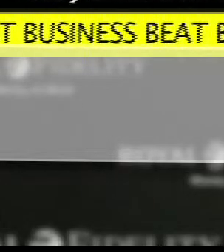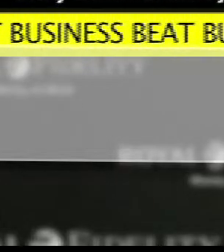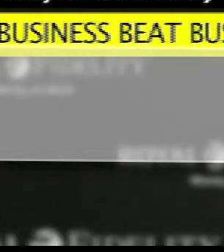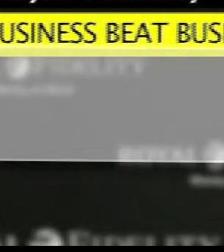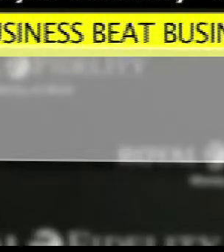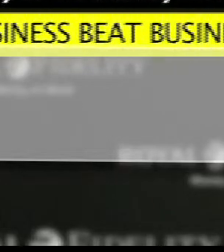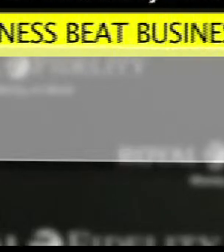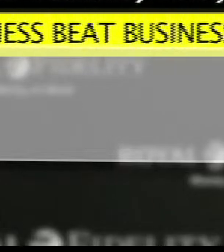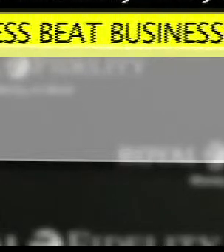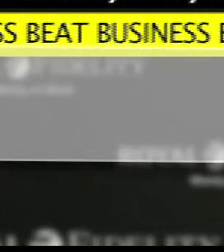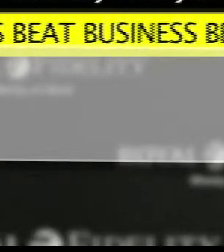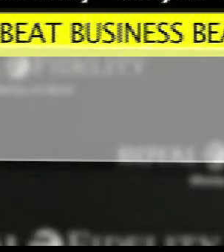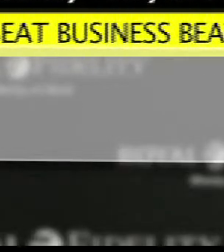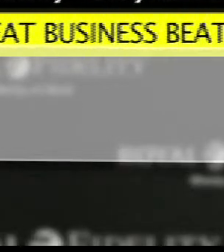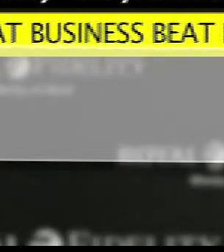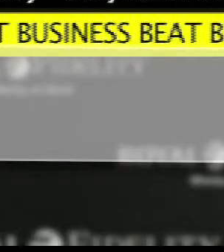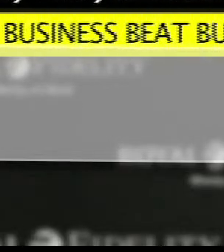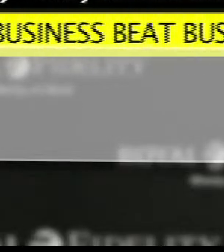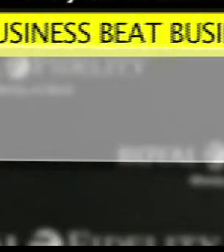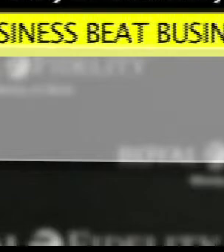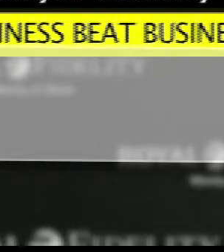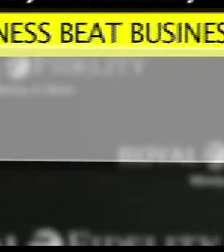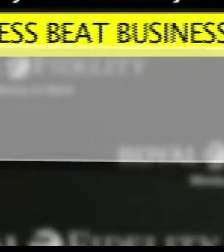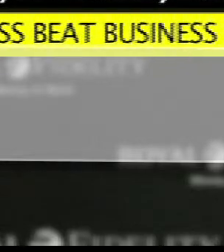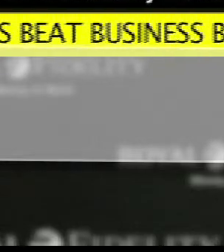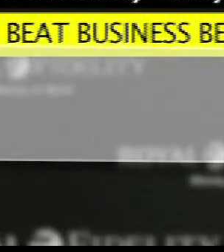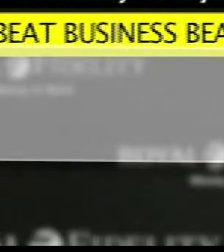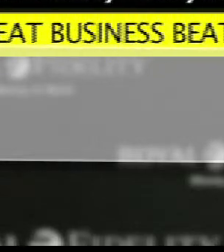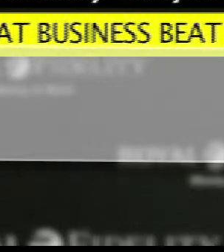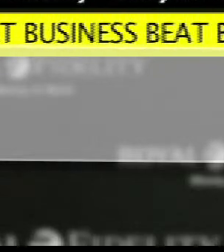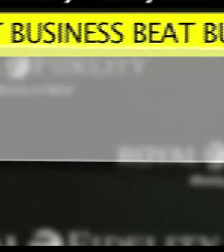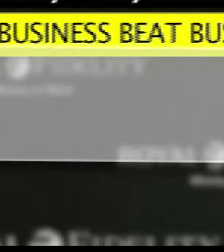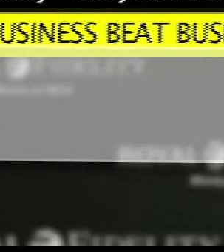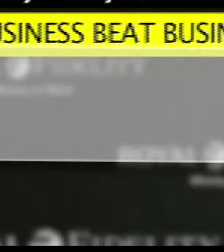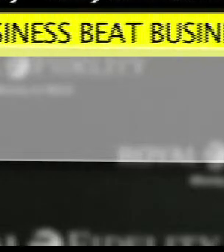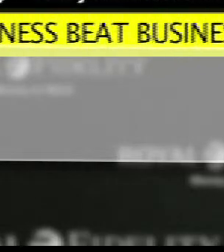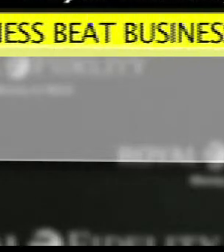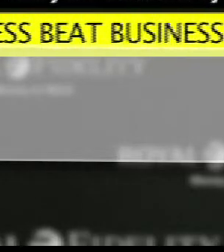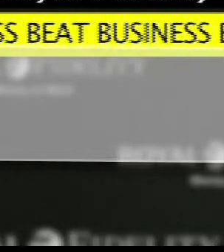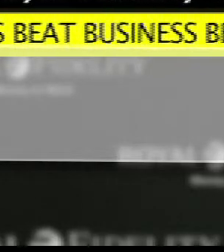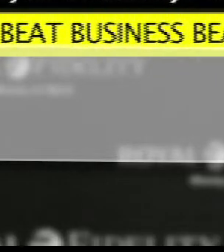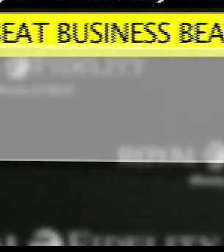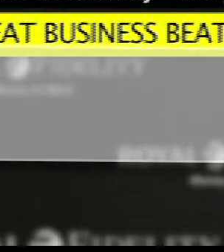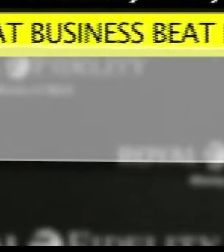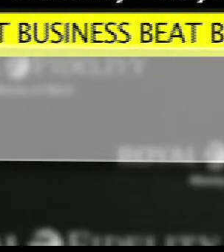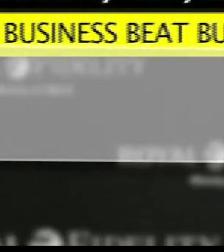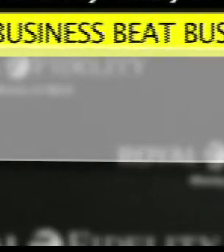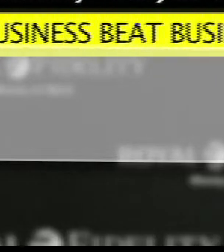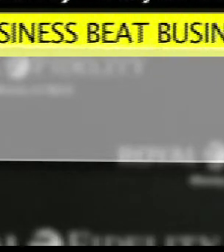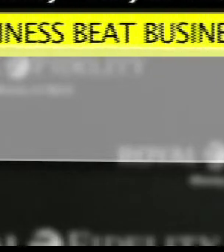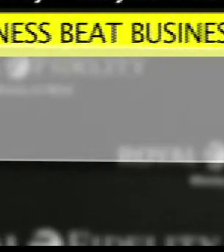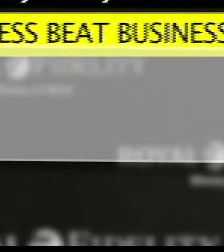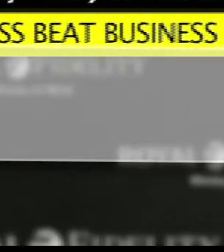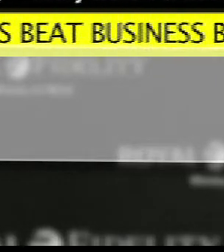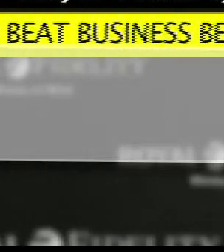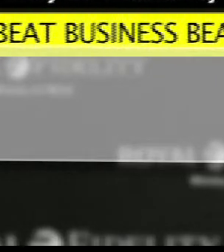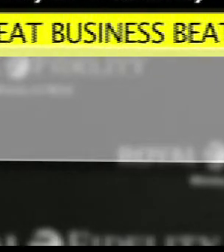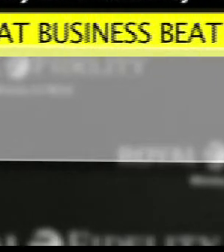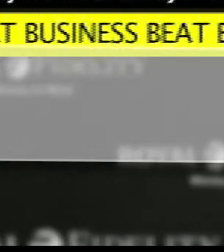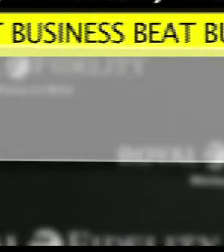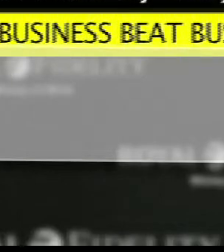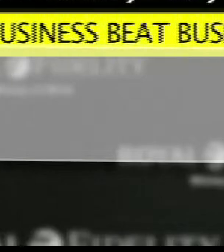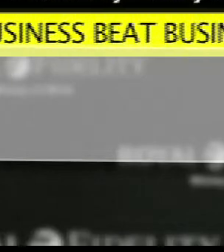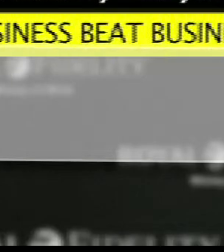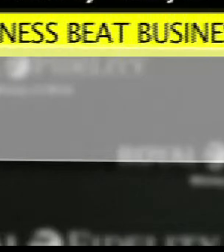the implementation of VAT, it is extremely important to be prepared for what we are about to face. As the old folks say,